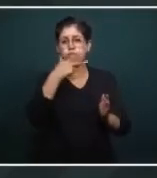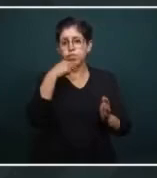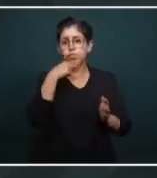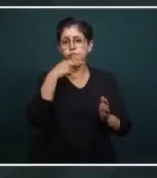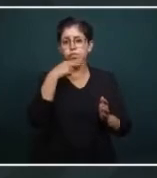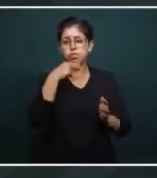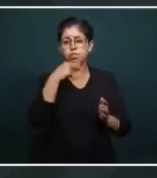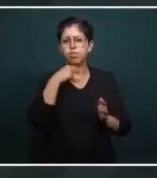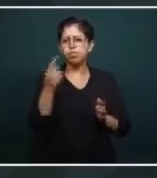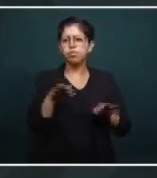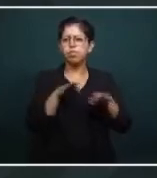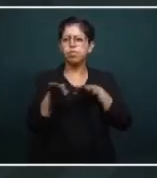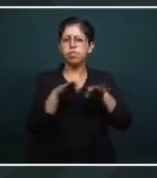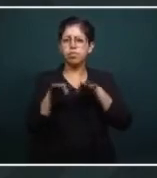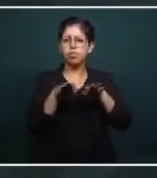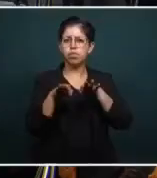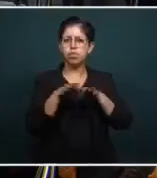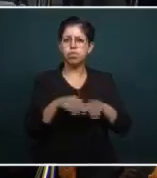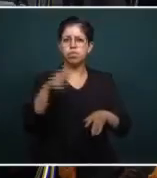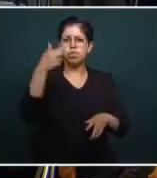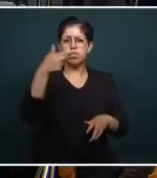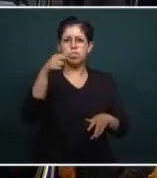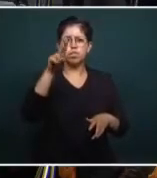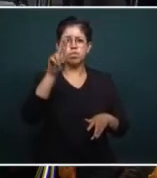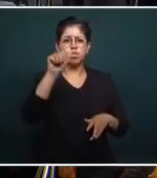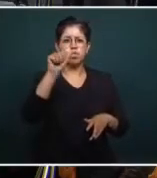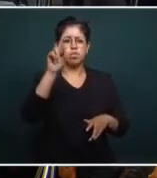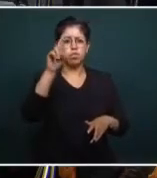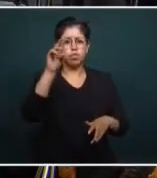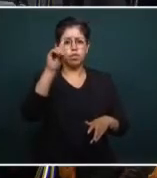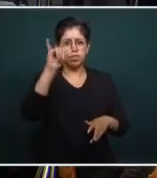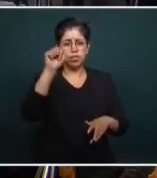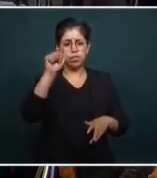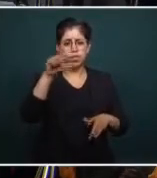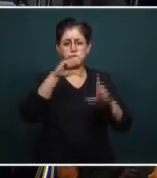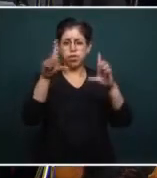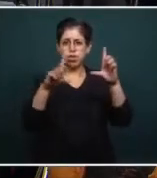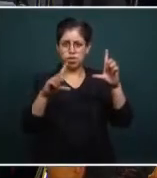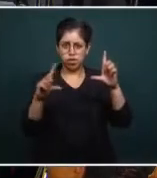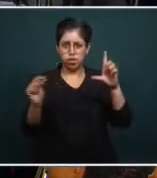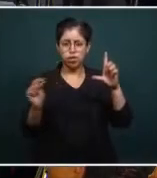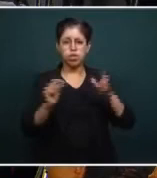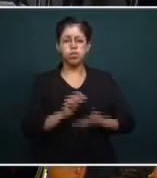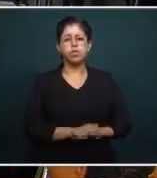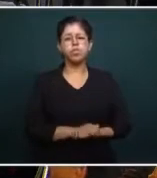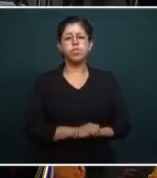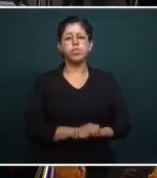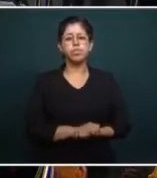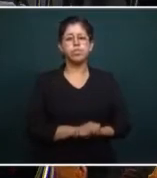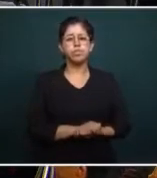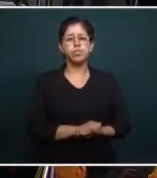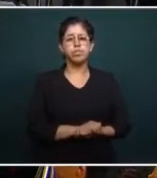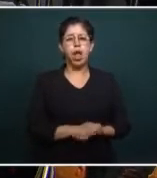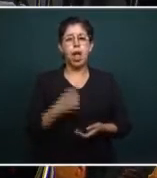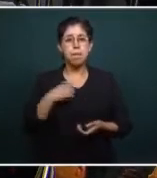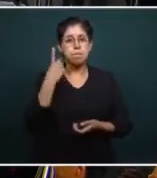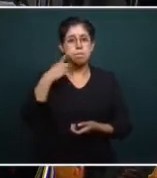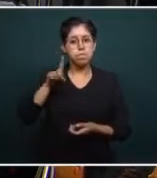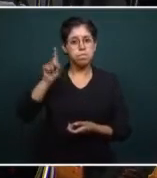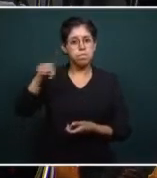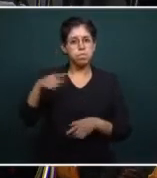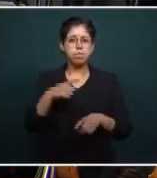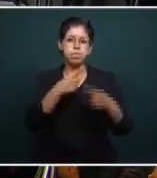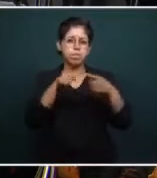2,700 men that are doing functions of National Guard in the areas of the